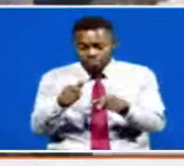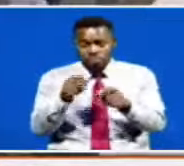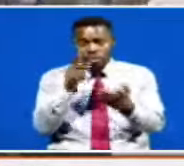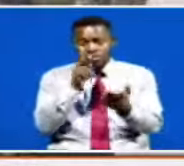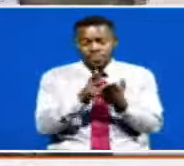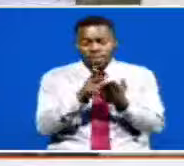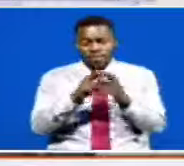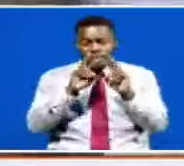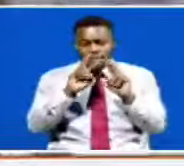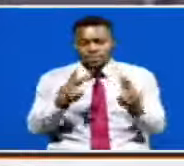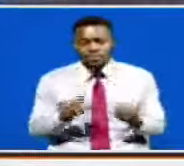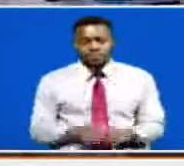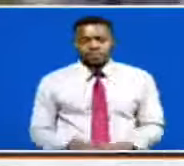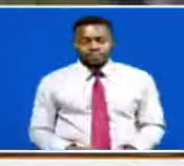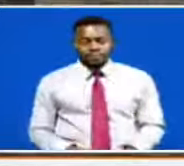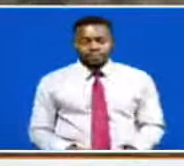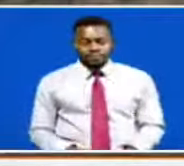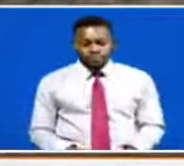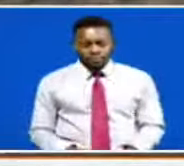kawaida.